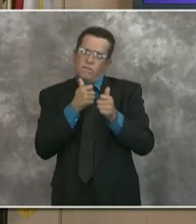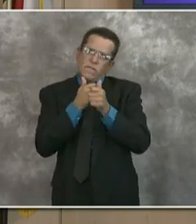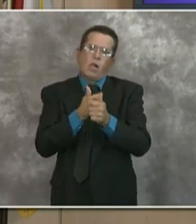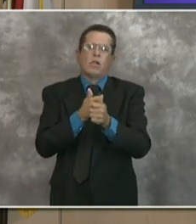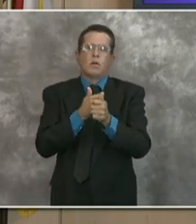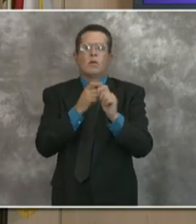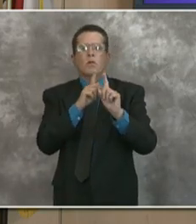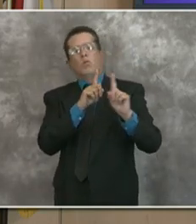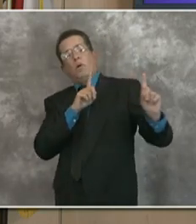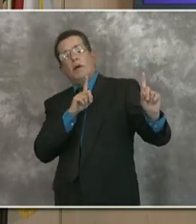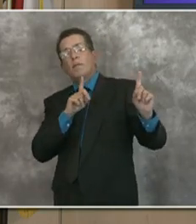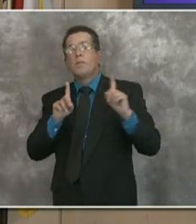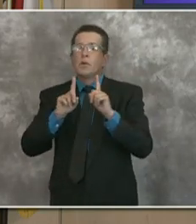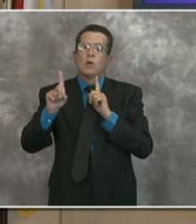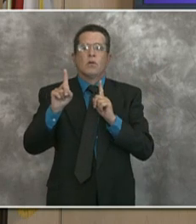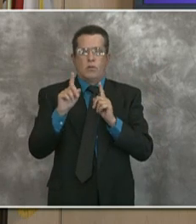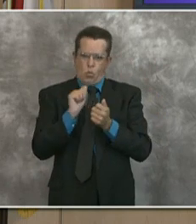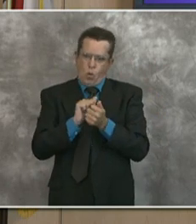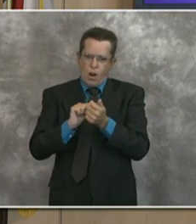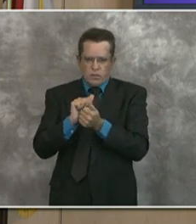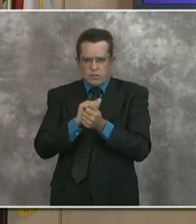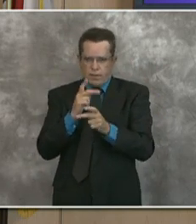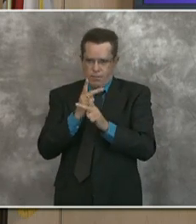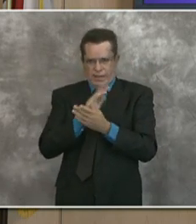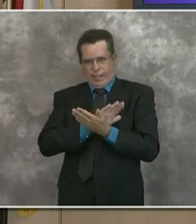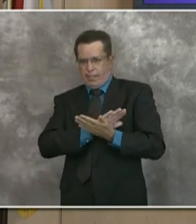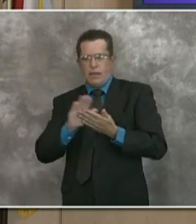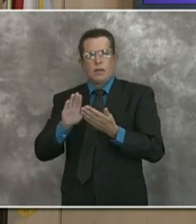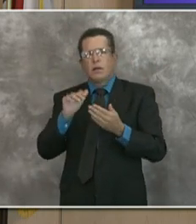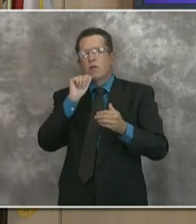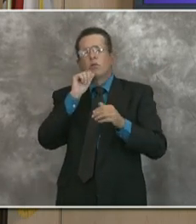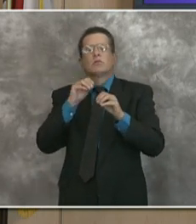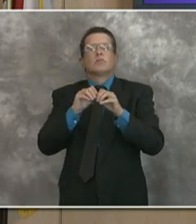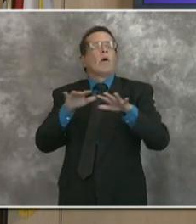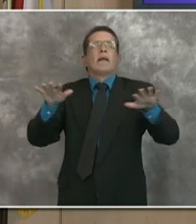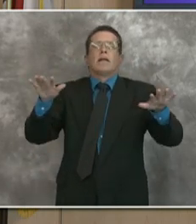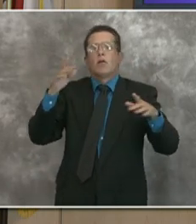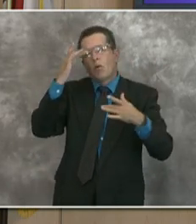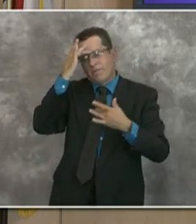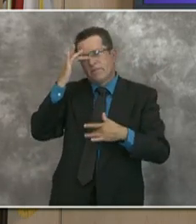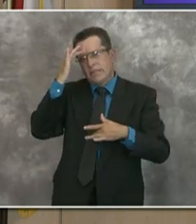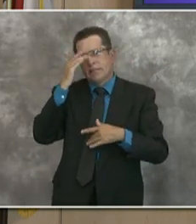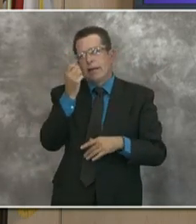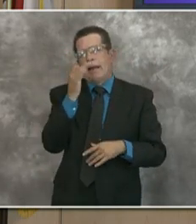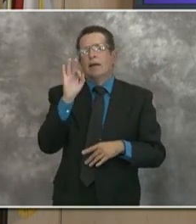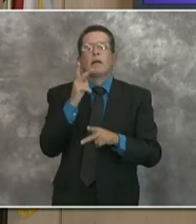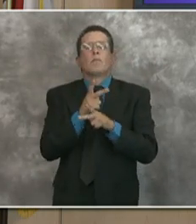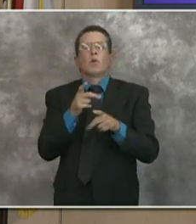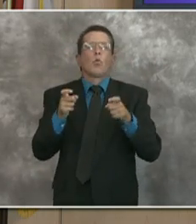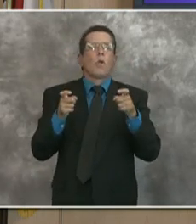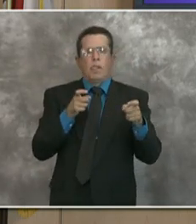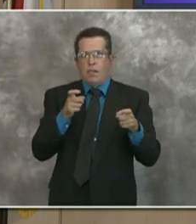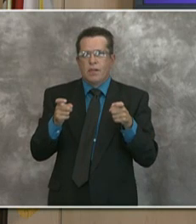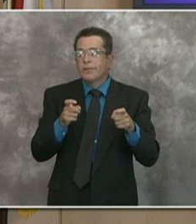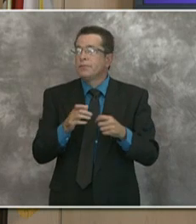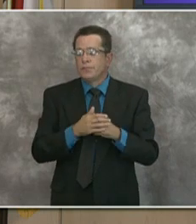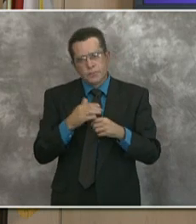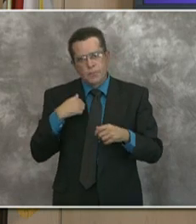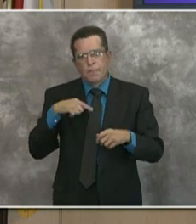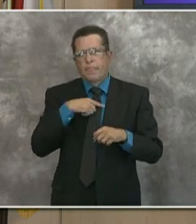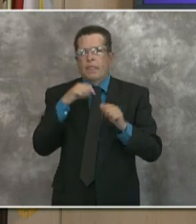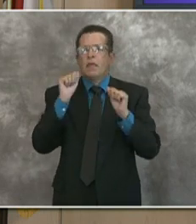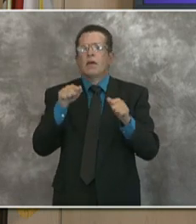and good hygiene, and this has allowed us to keep the spread of COVID-19 under control, which is allowing us to move